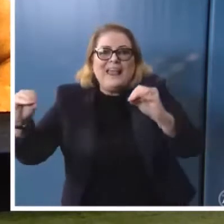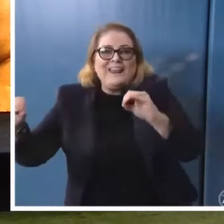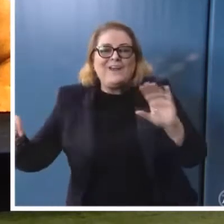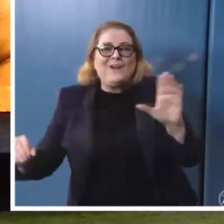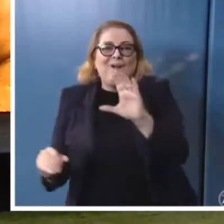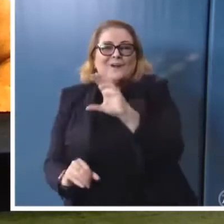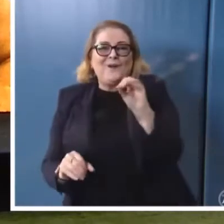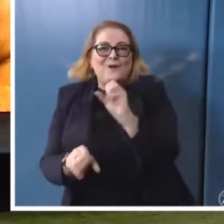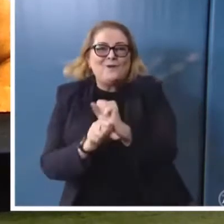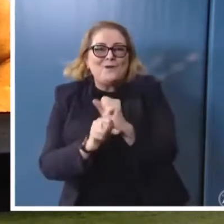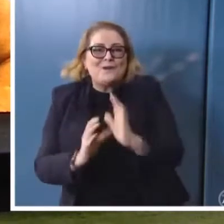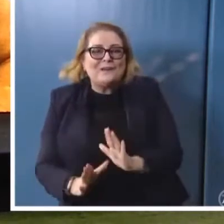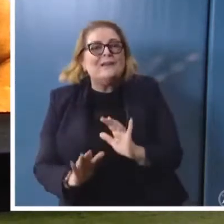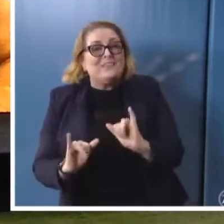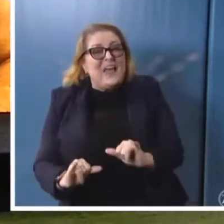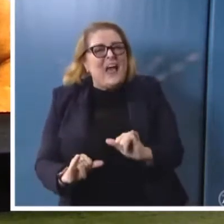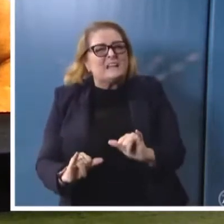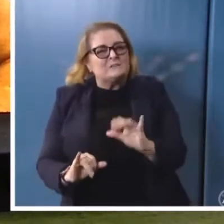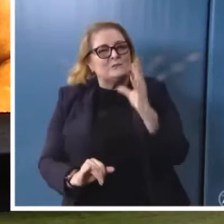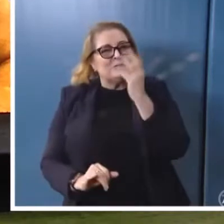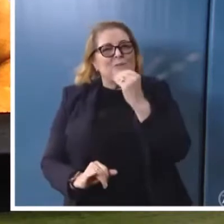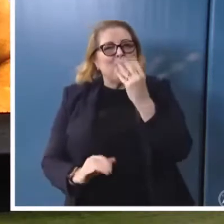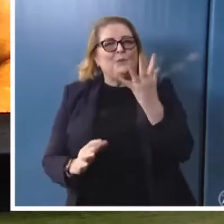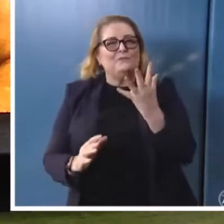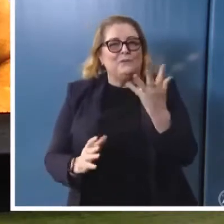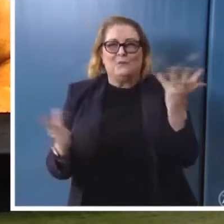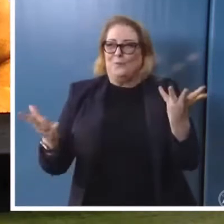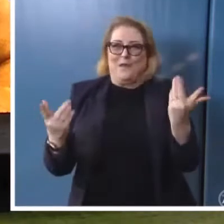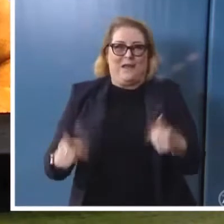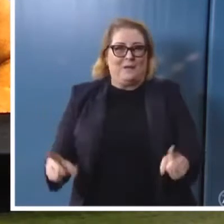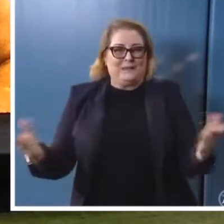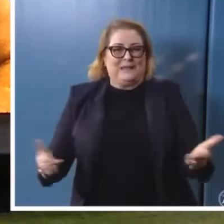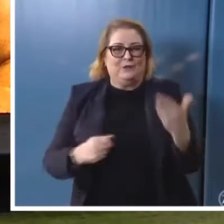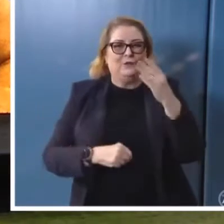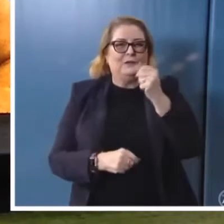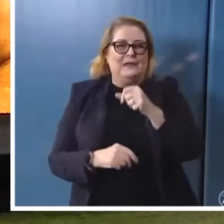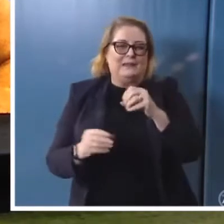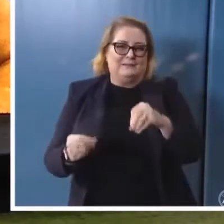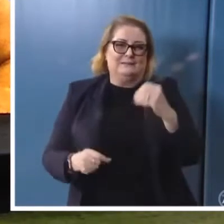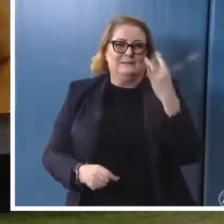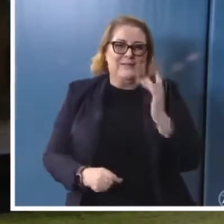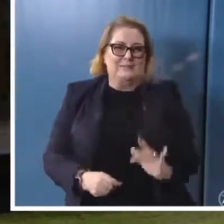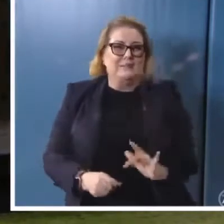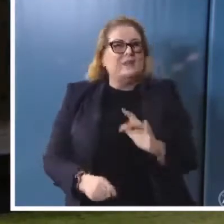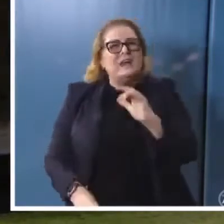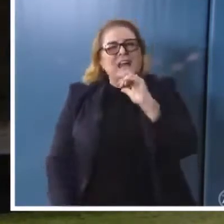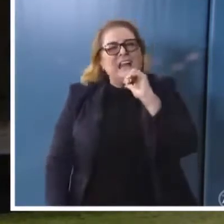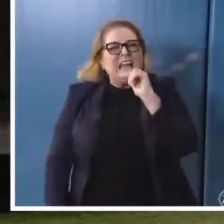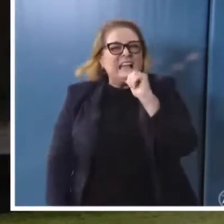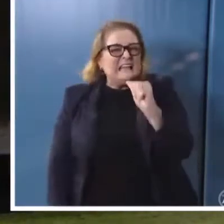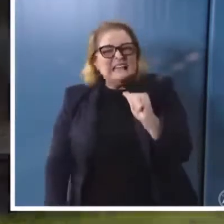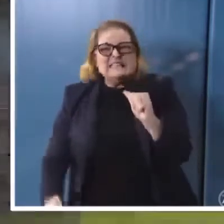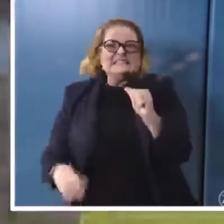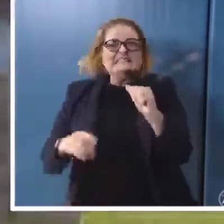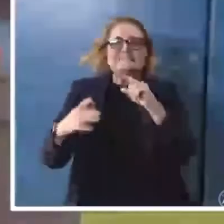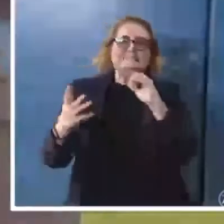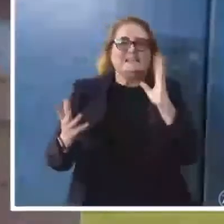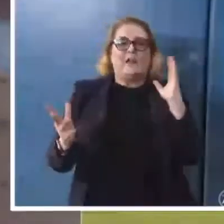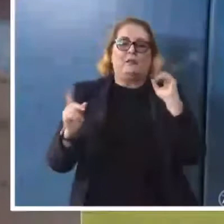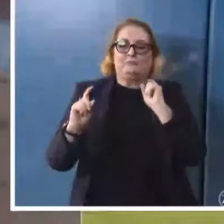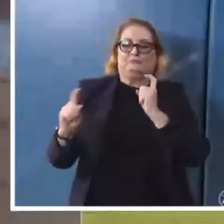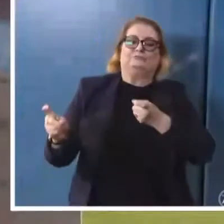that's the beauty of California. Leadership like Maria's, it isn't ordained, it's earned. We've built